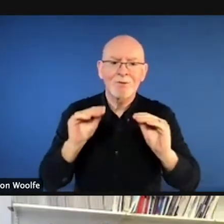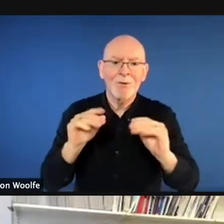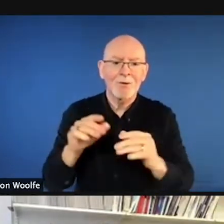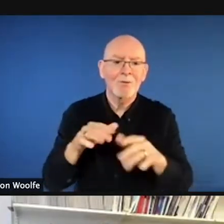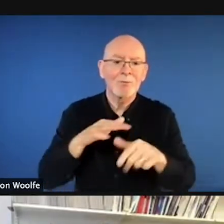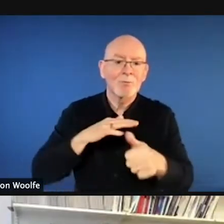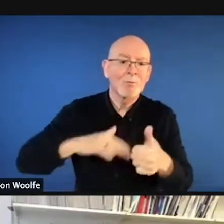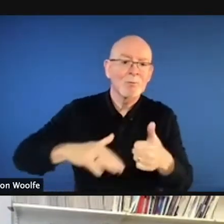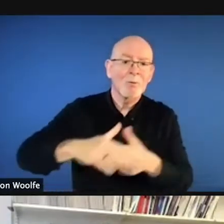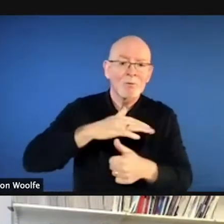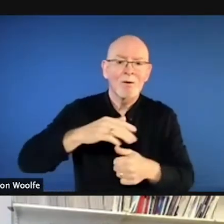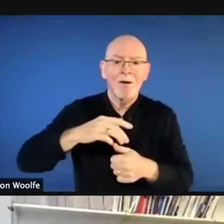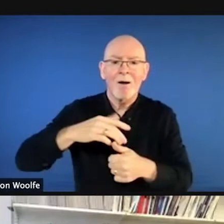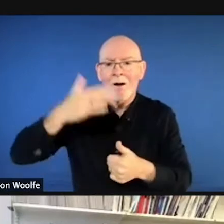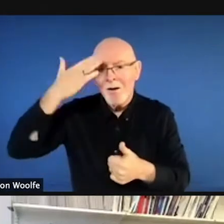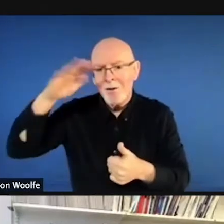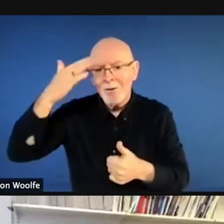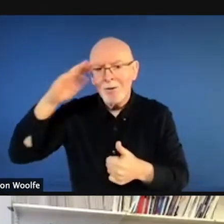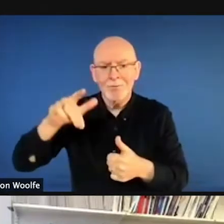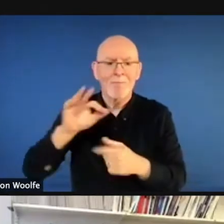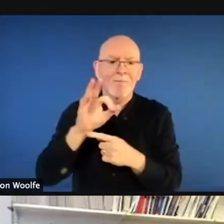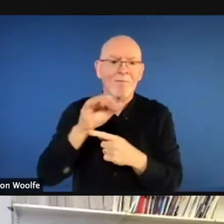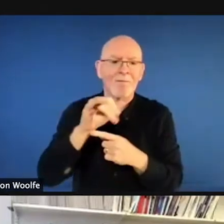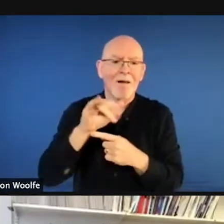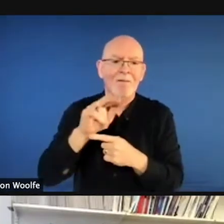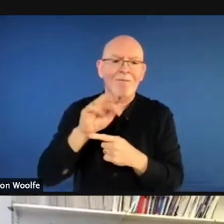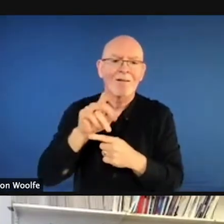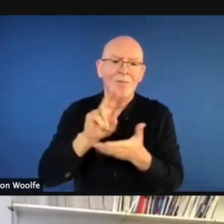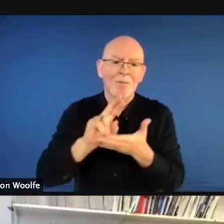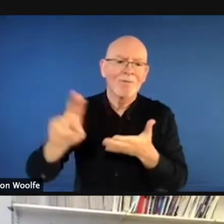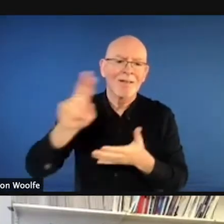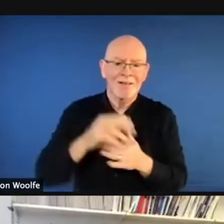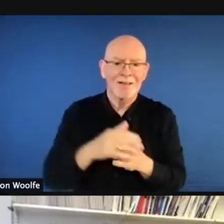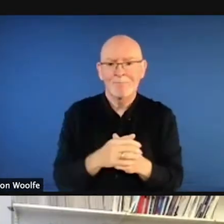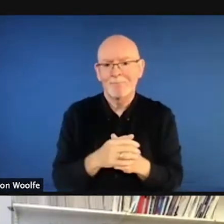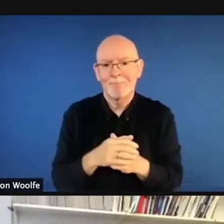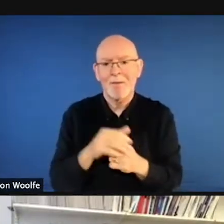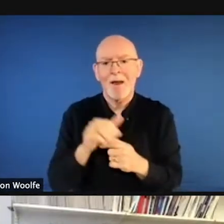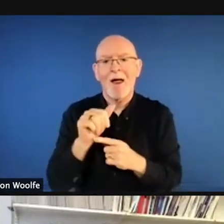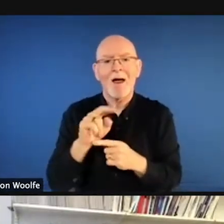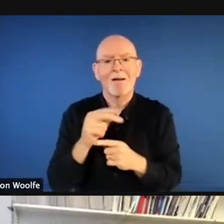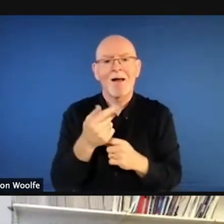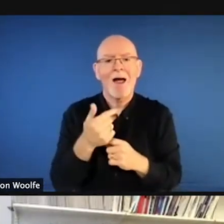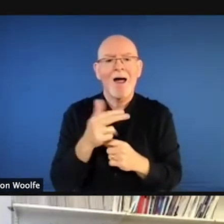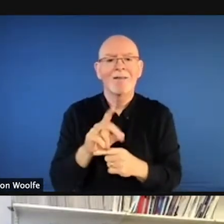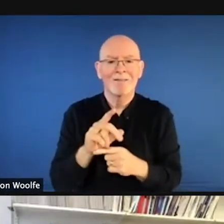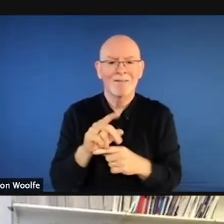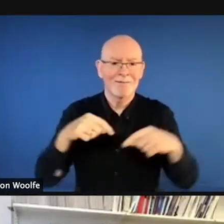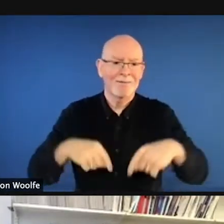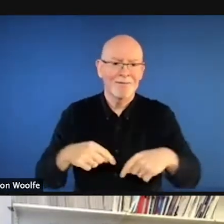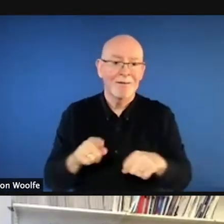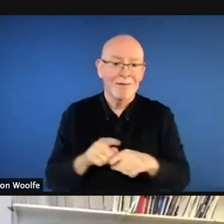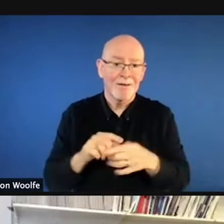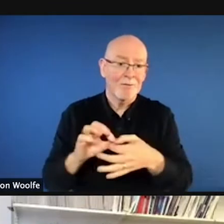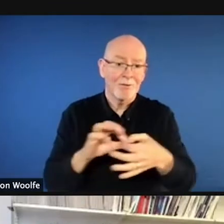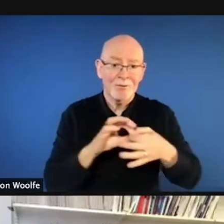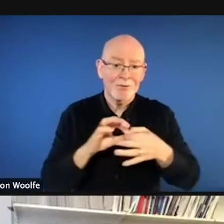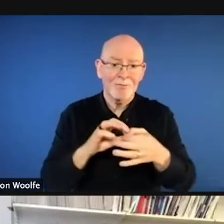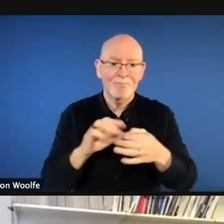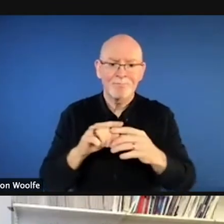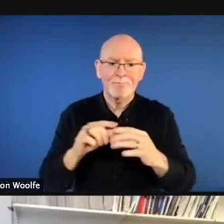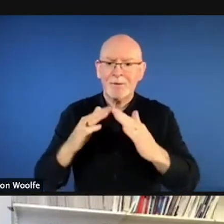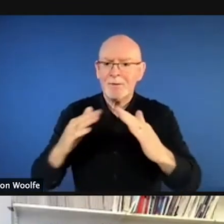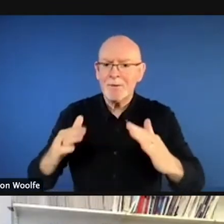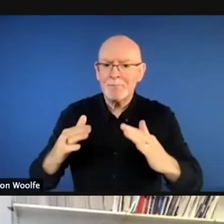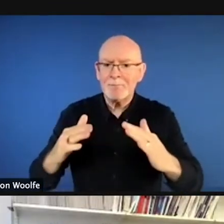to be here. And last but certainly not least, Abulon Okello, master student in Dadaab with the